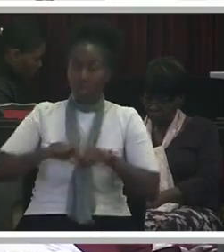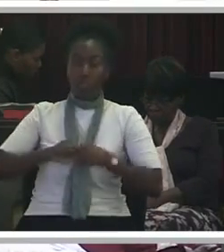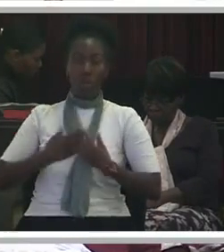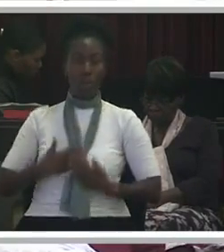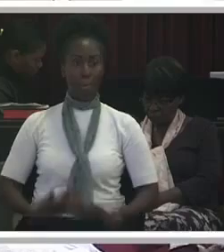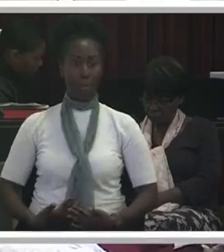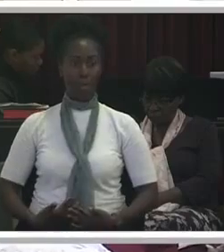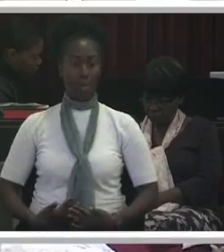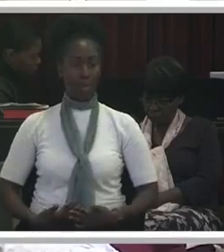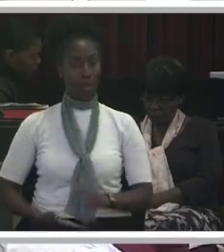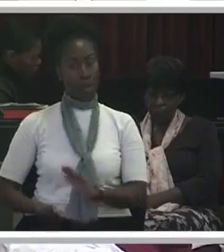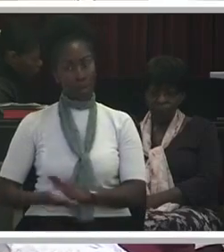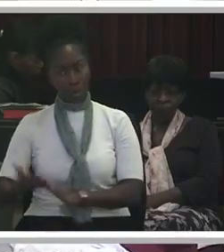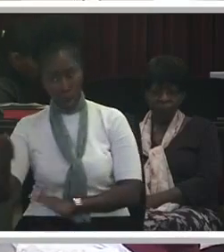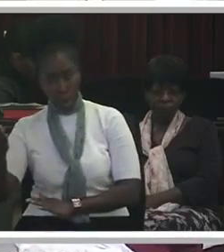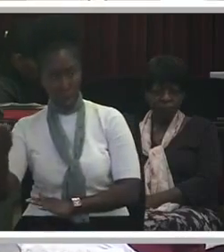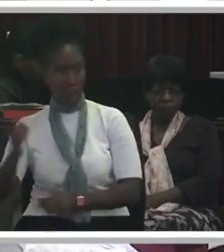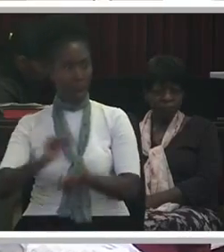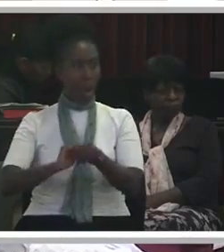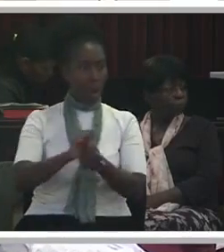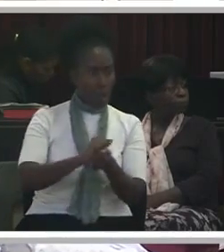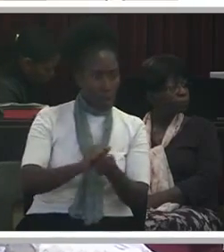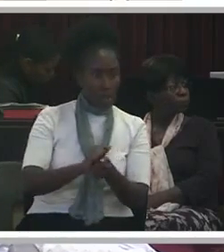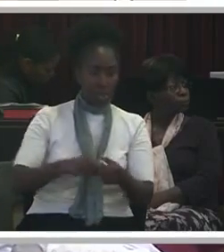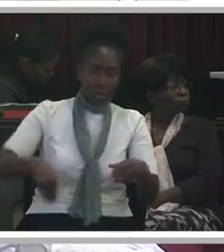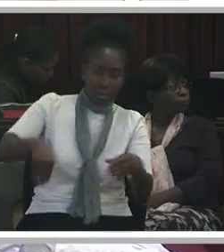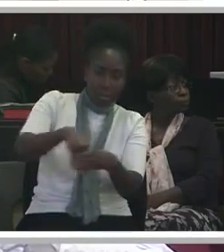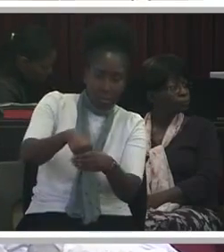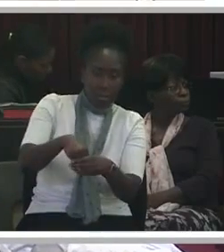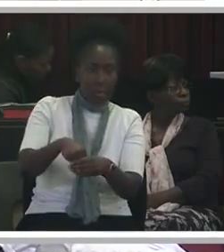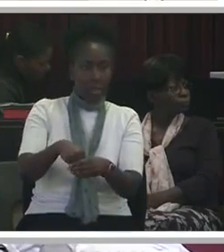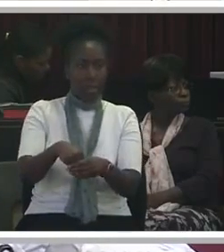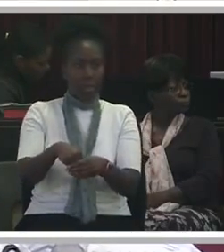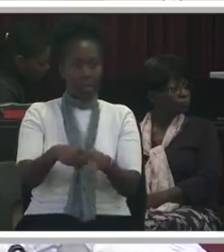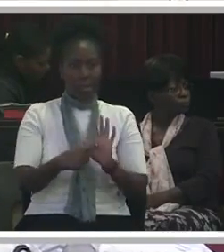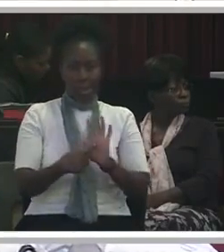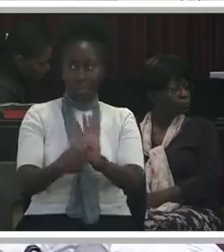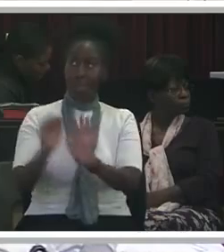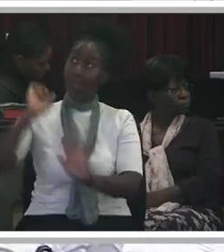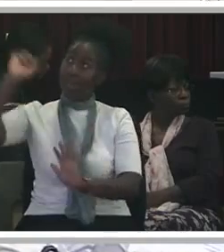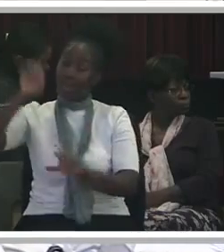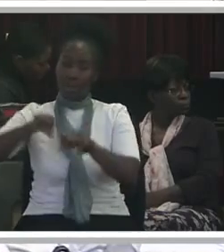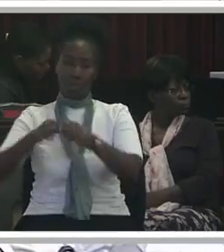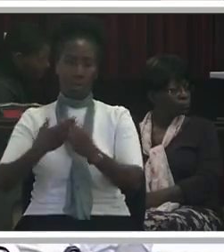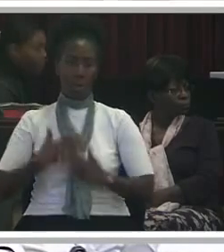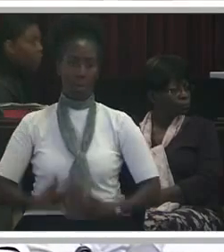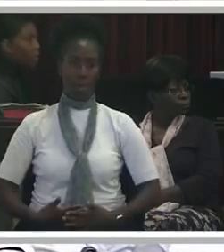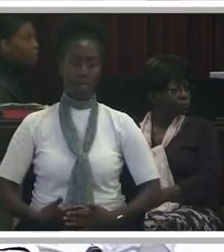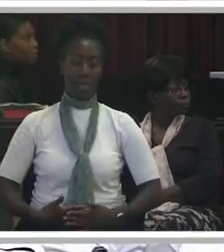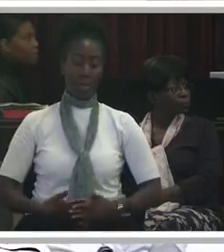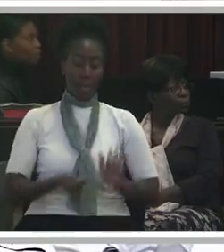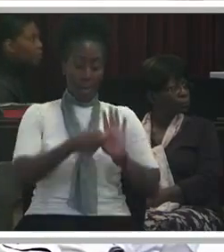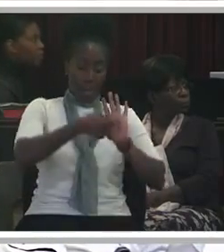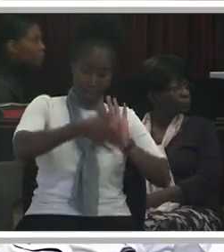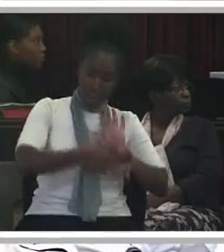Go and be washed and come and partake of the emblems of his broken body and his spilled blood.